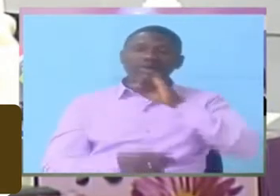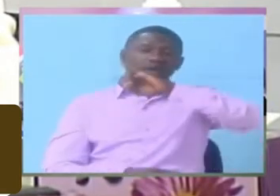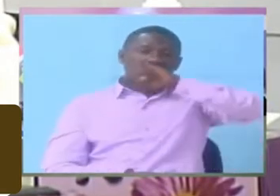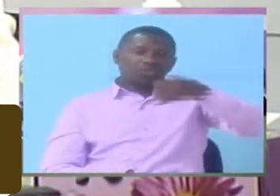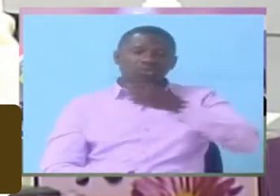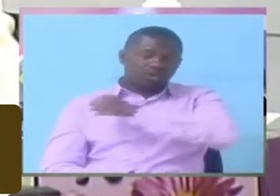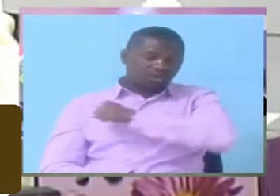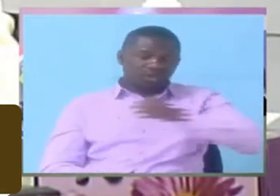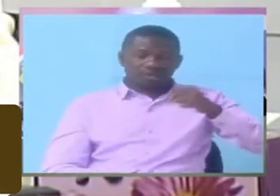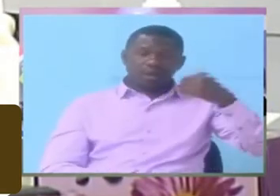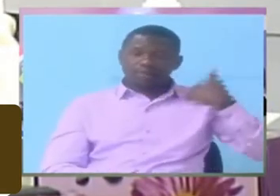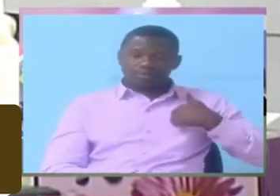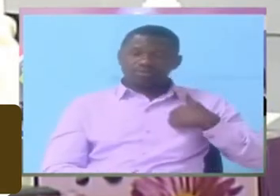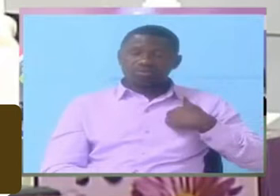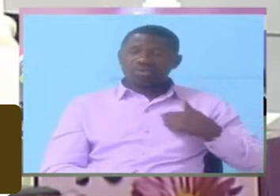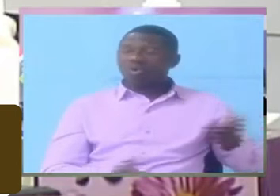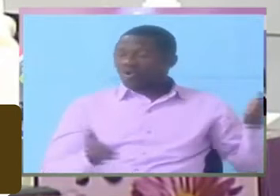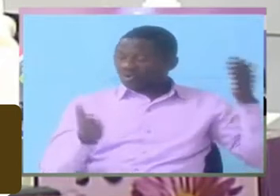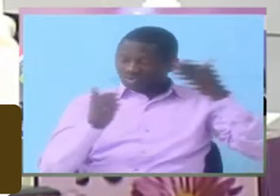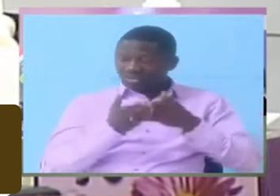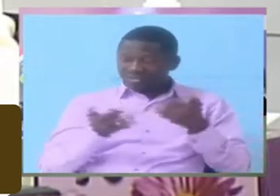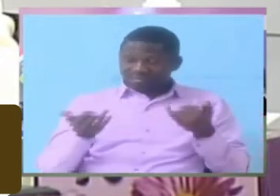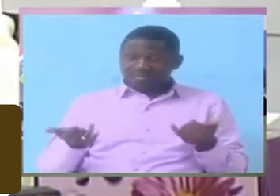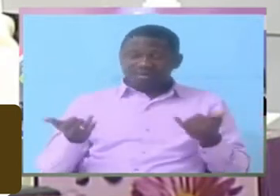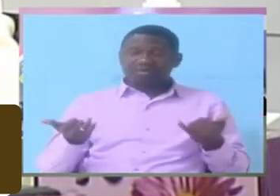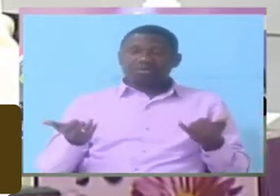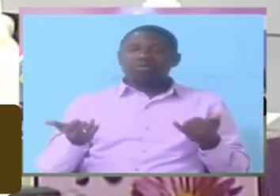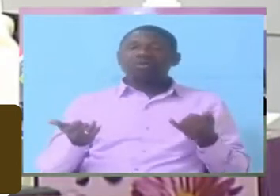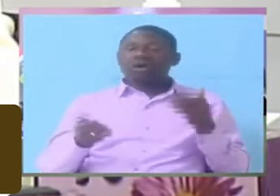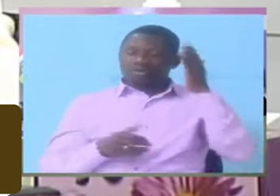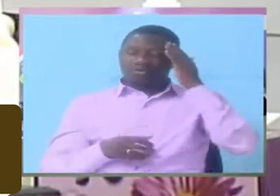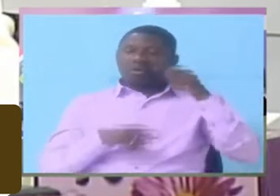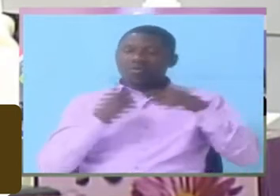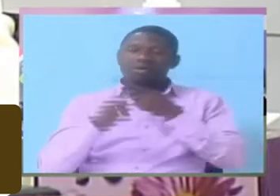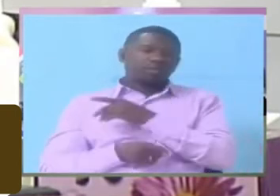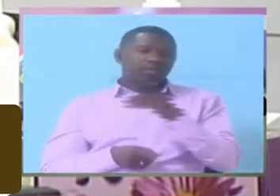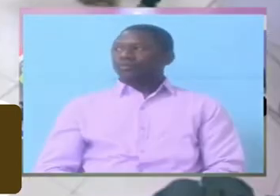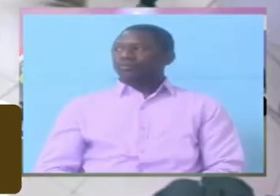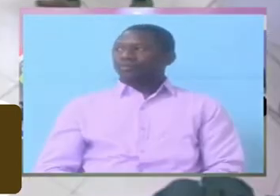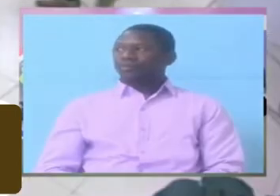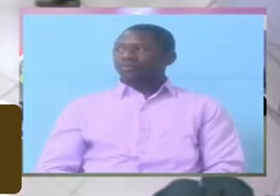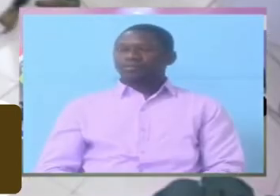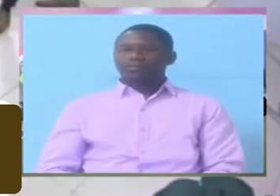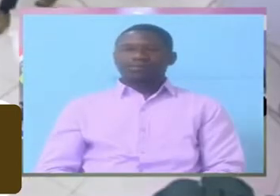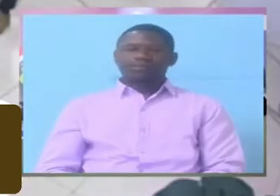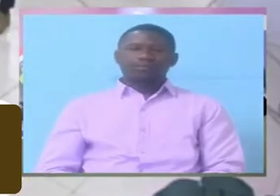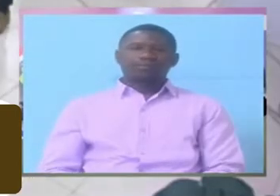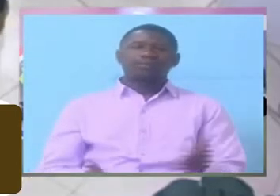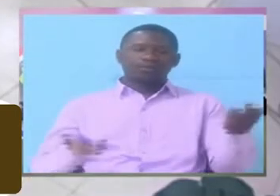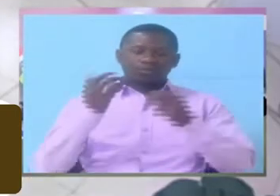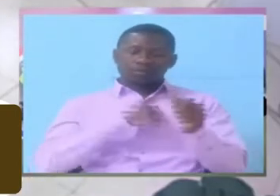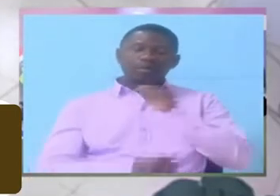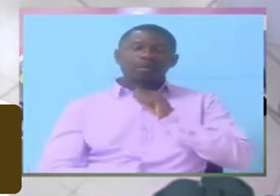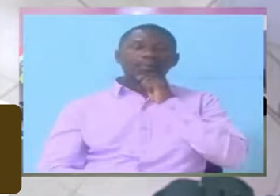until recently. Bar junglers to woto malon num fonyi labang lateng. Welcome back, Mr.